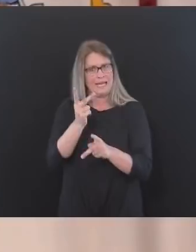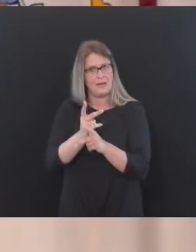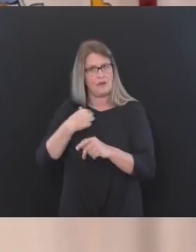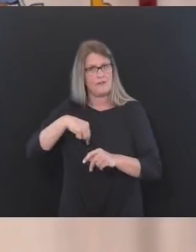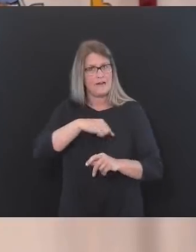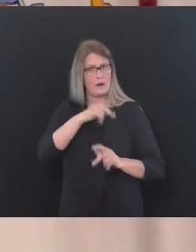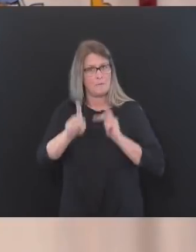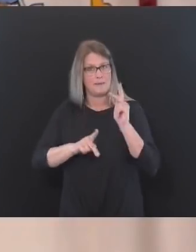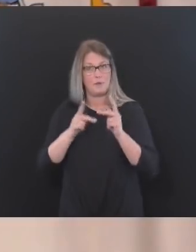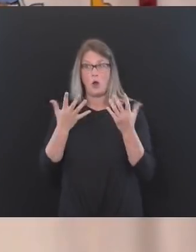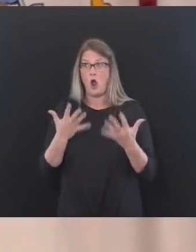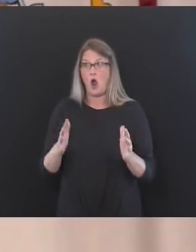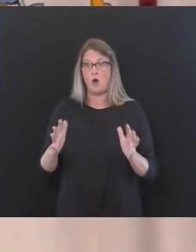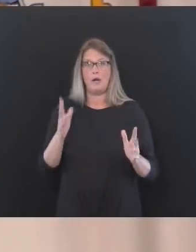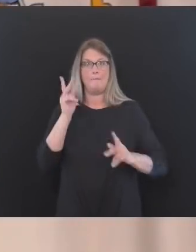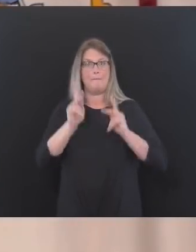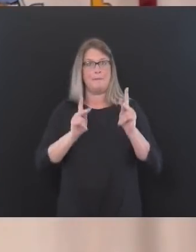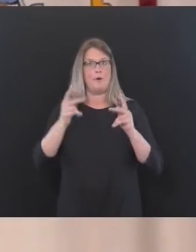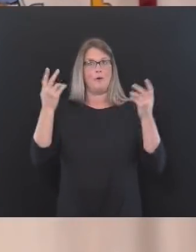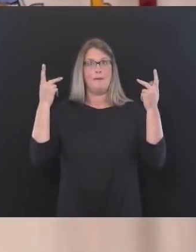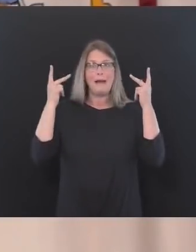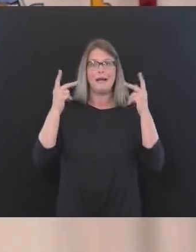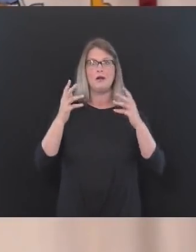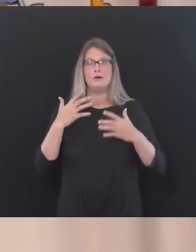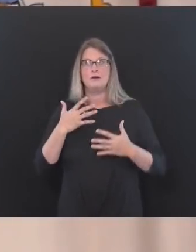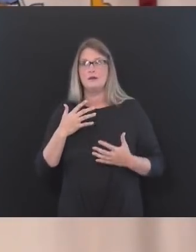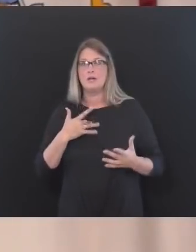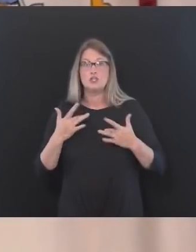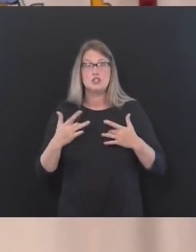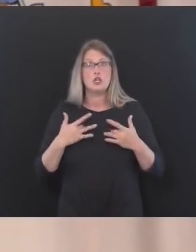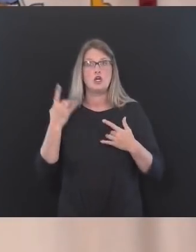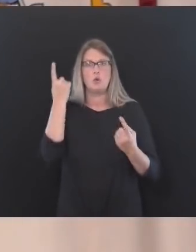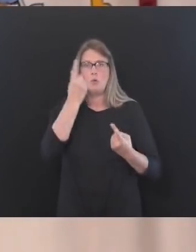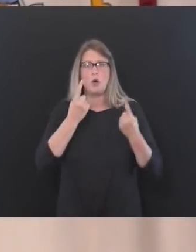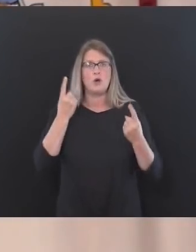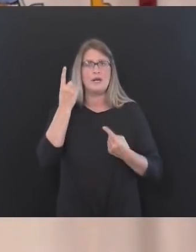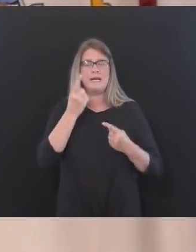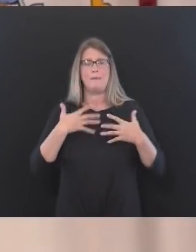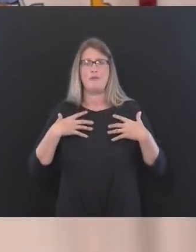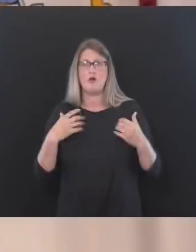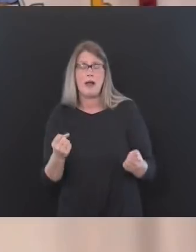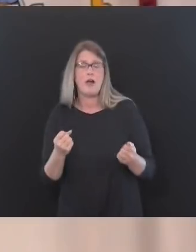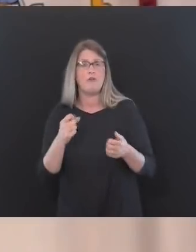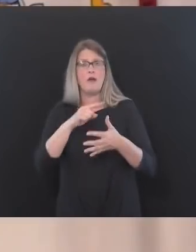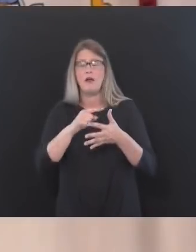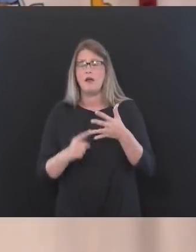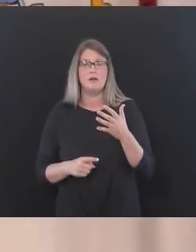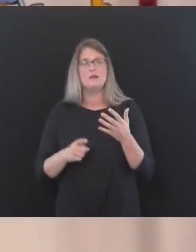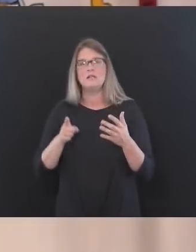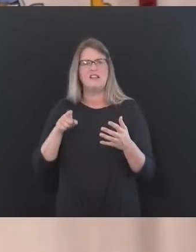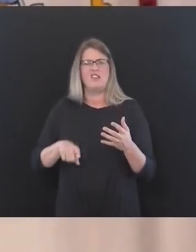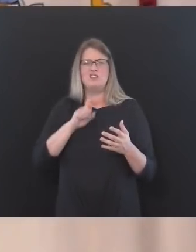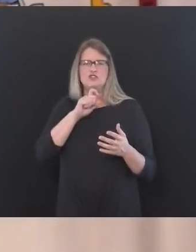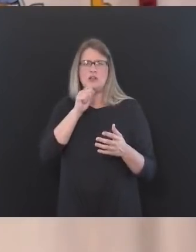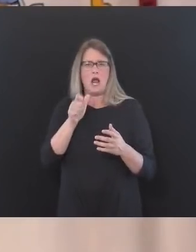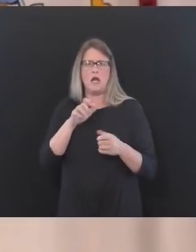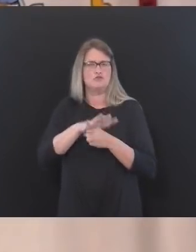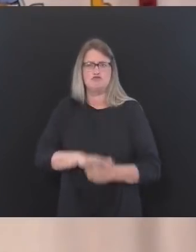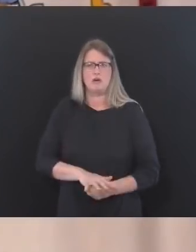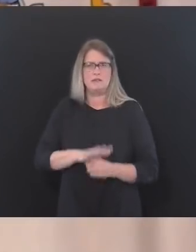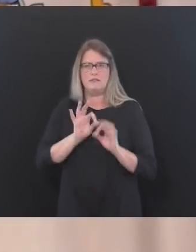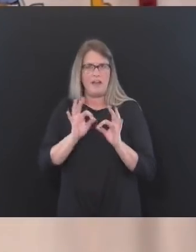got enough on their mind, scared to death about the health of them or their families or their grandparents or whatever it may